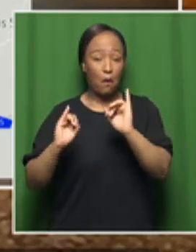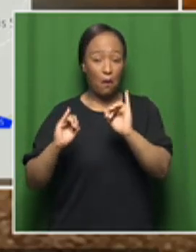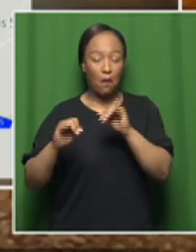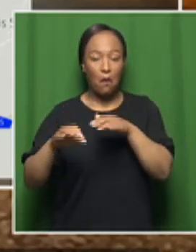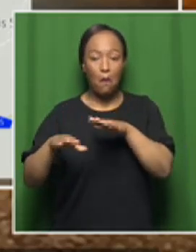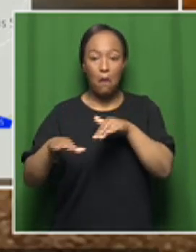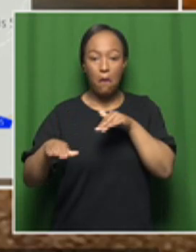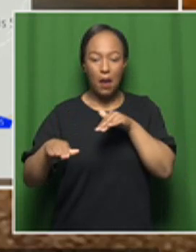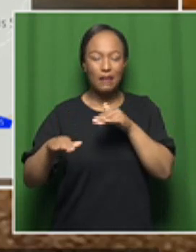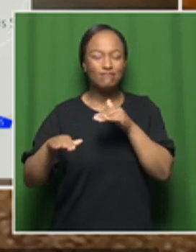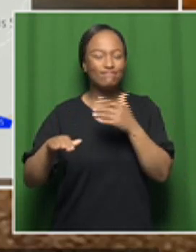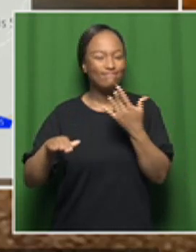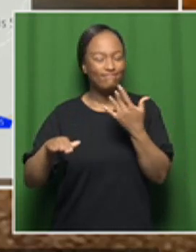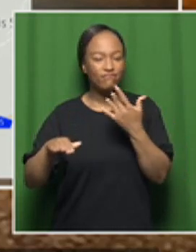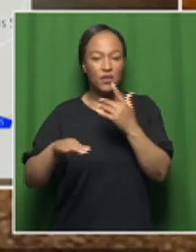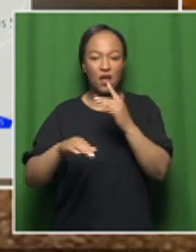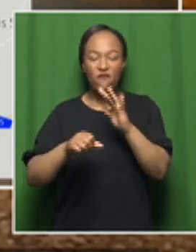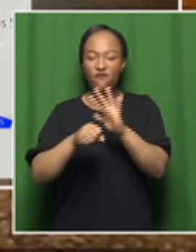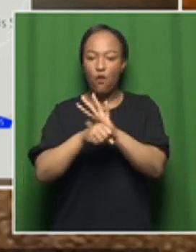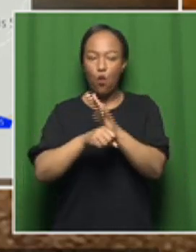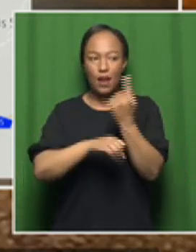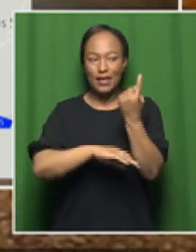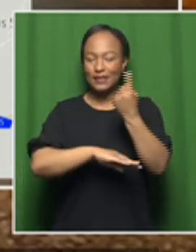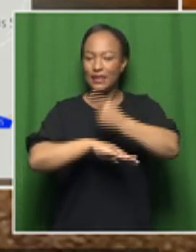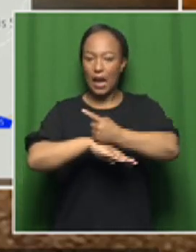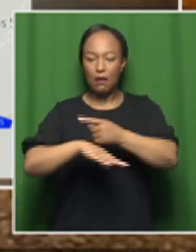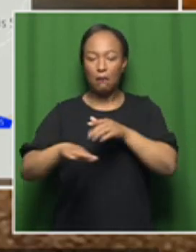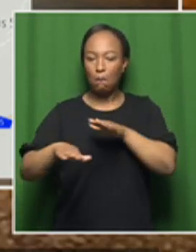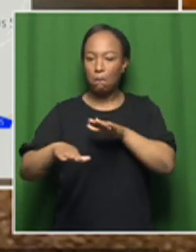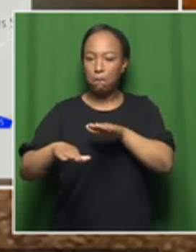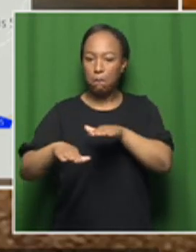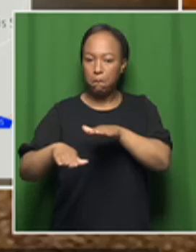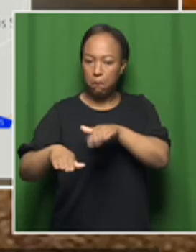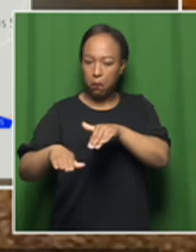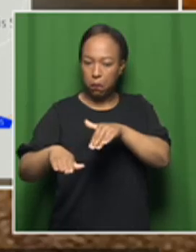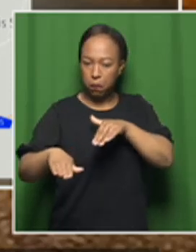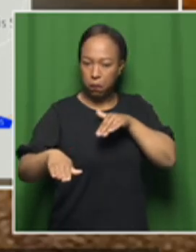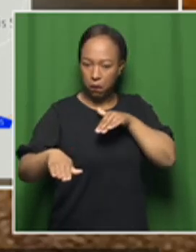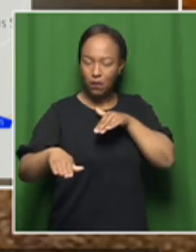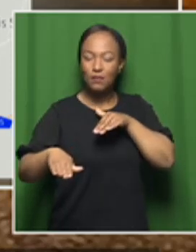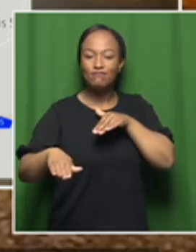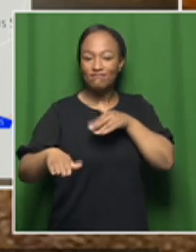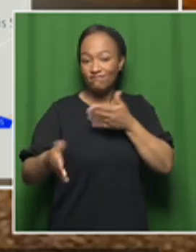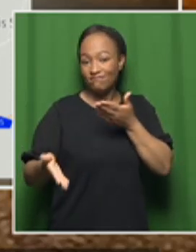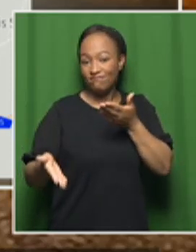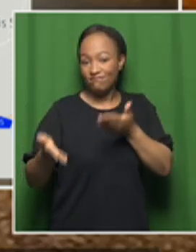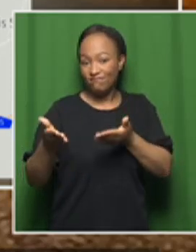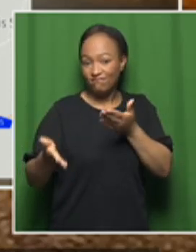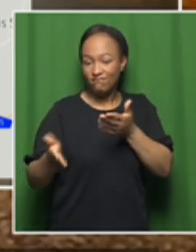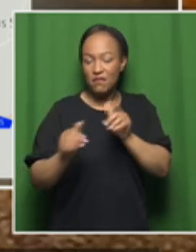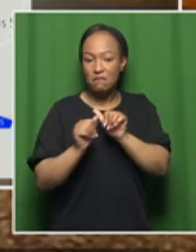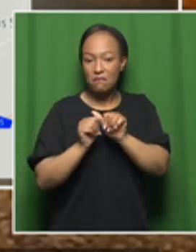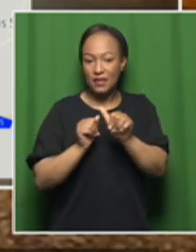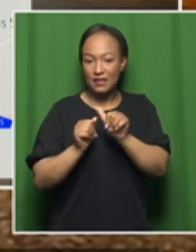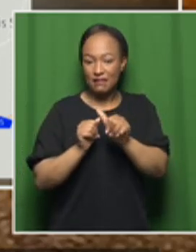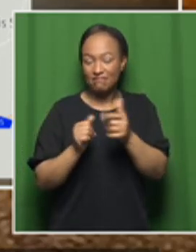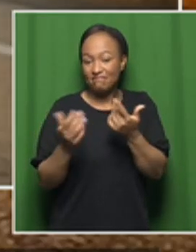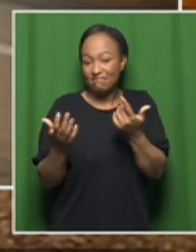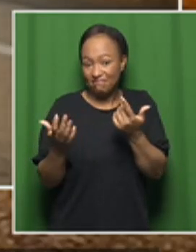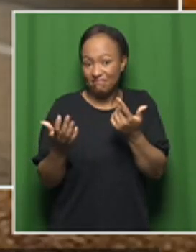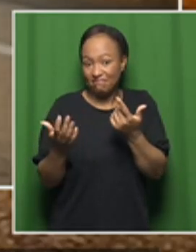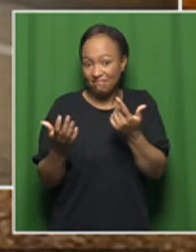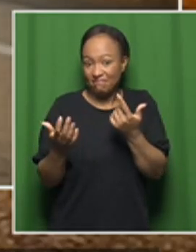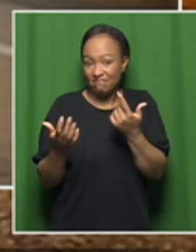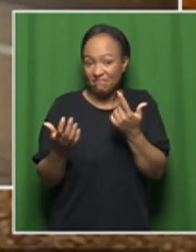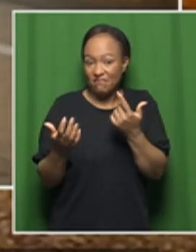all-day delay because of the nature of those lane closures. We touched on this yesterday and we said, look, it may well be time, if you don't fancy sitting in that sort of traffic, to think